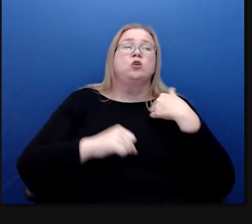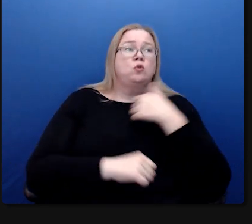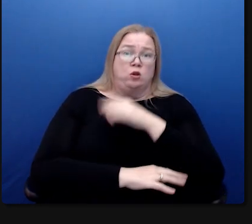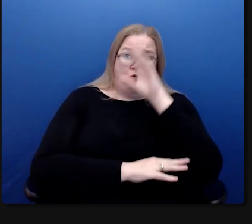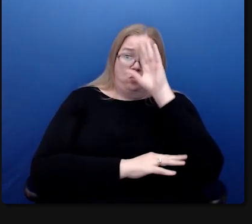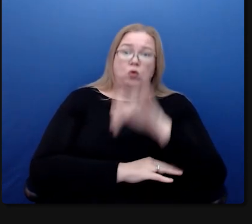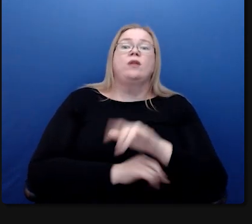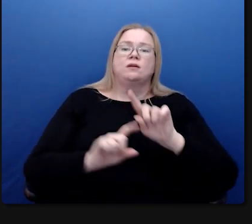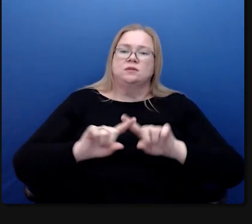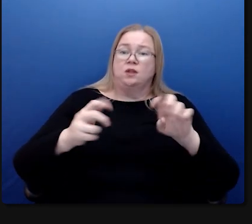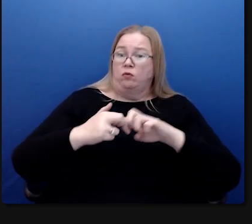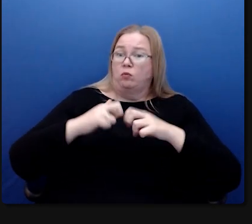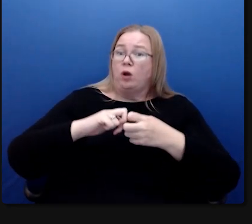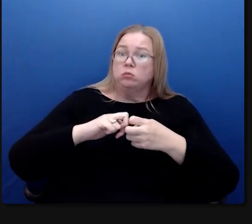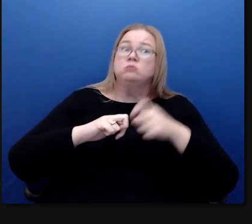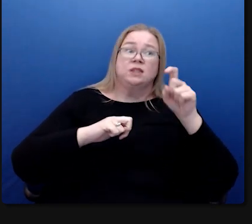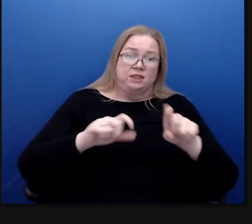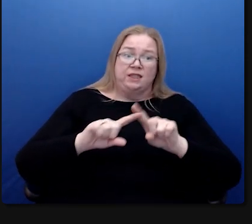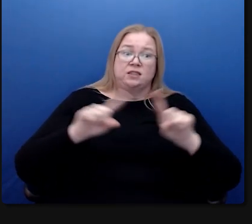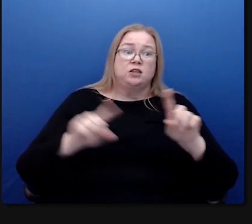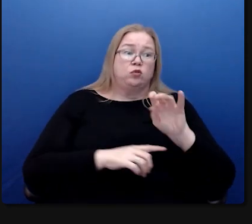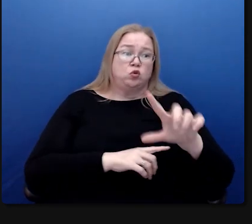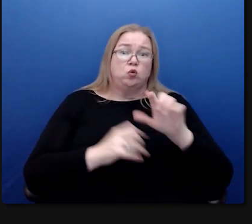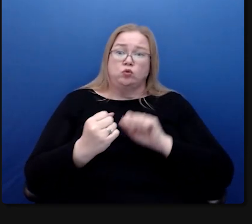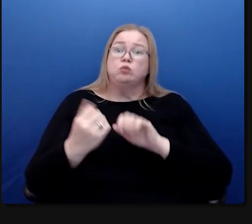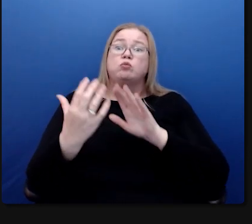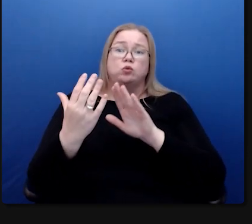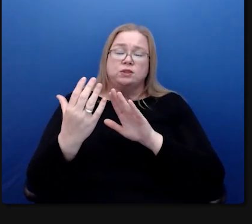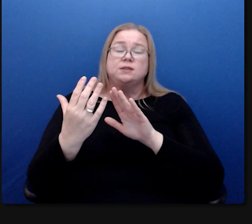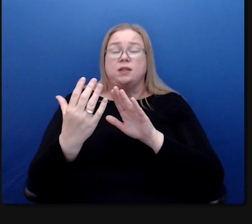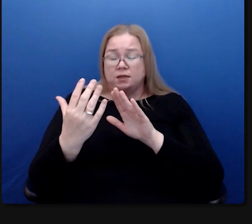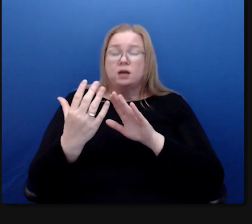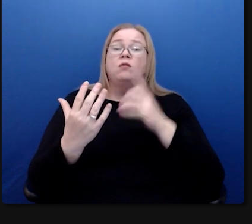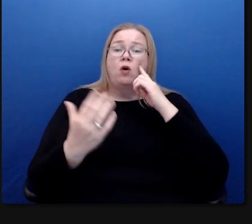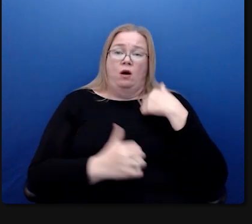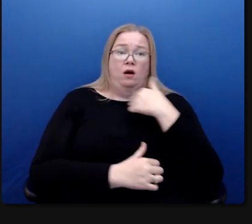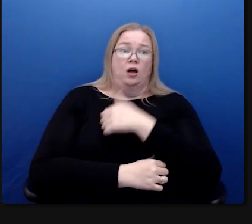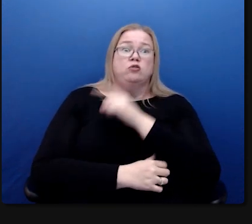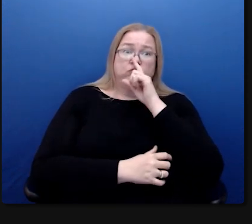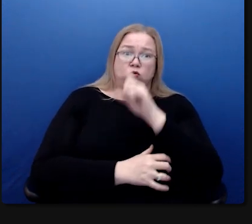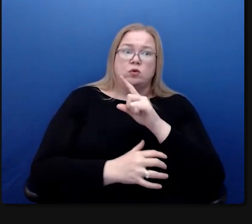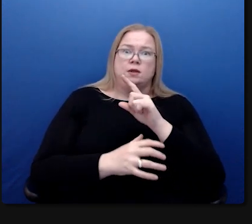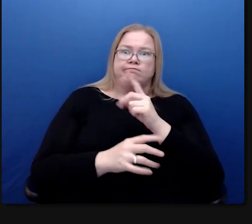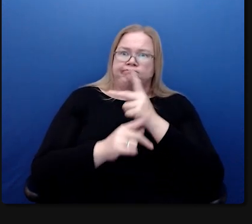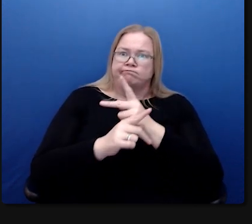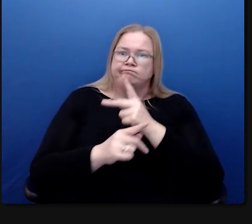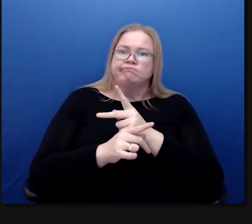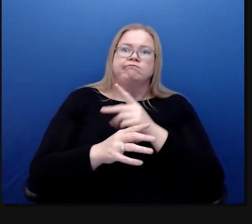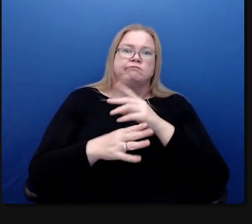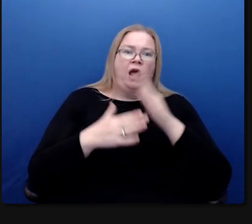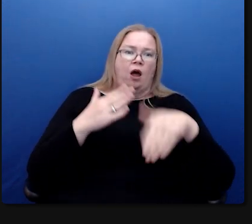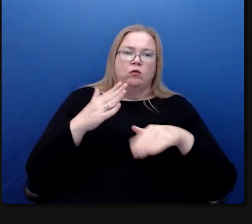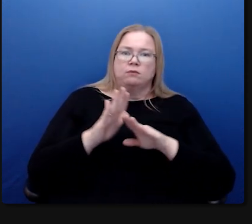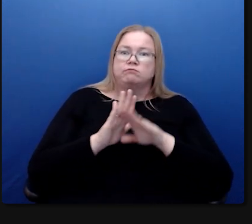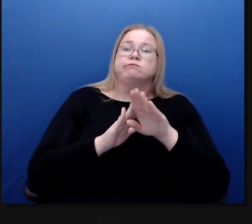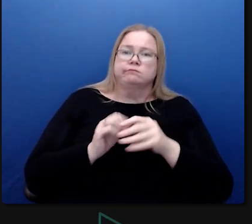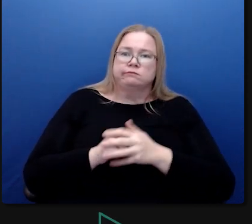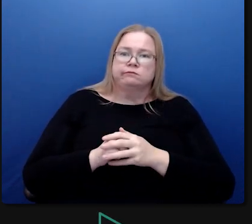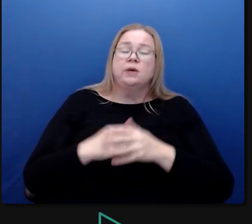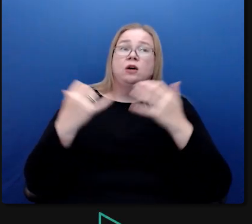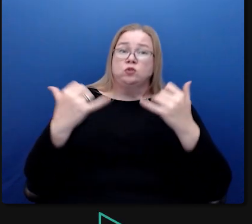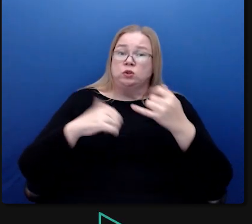know that that's what drives value for brands and for companies. It really adds a lot of value to not